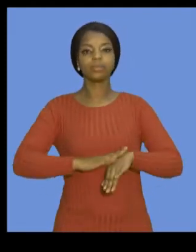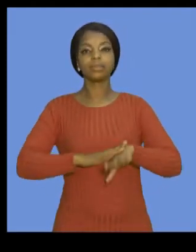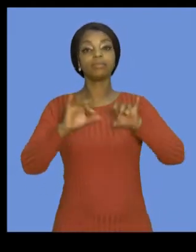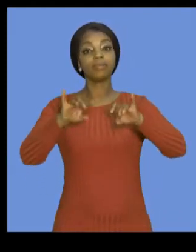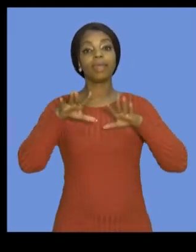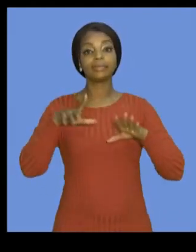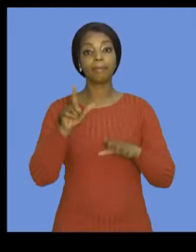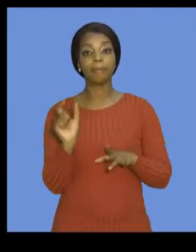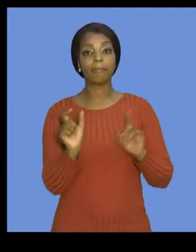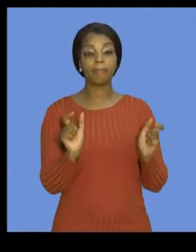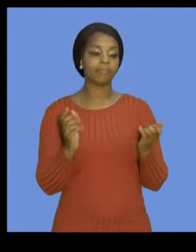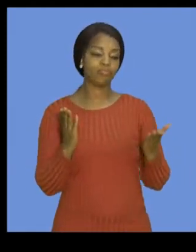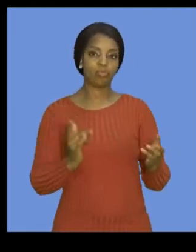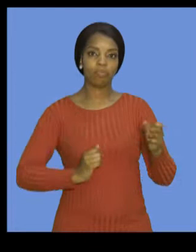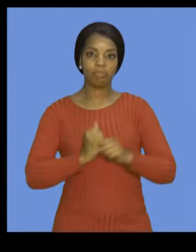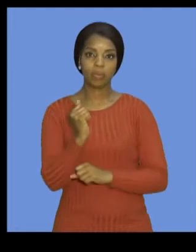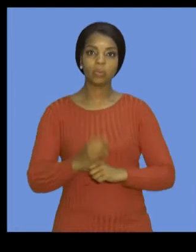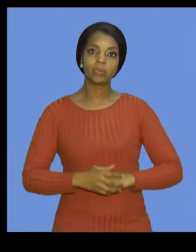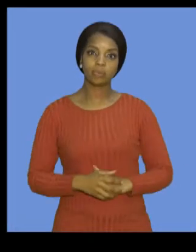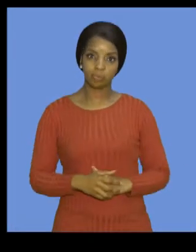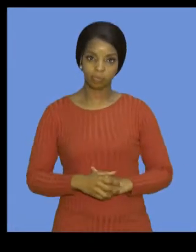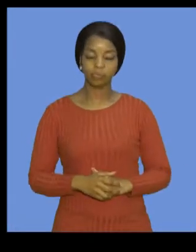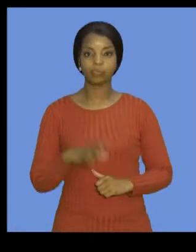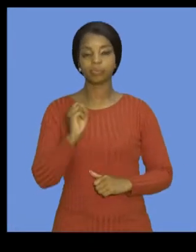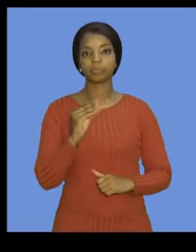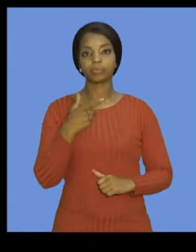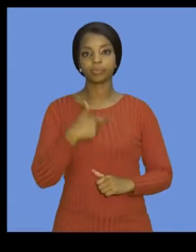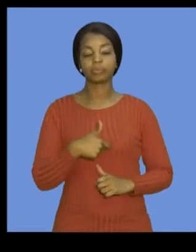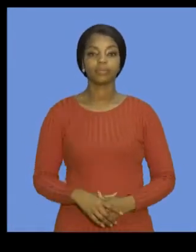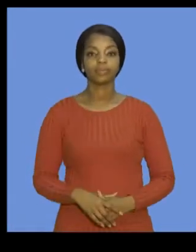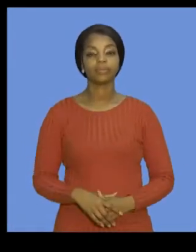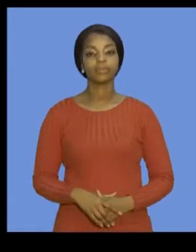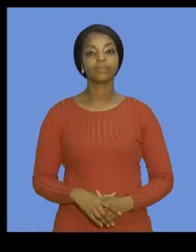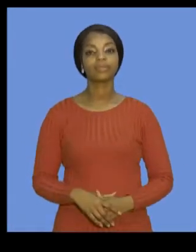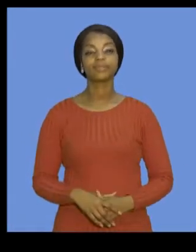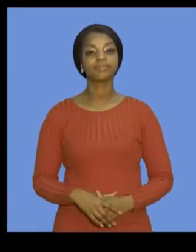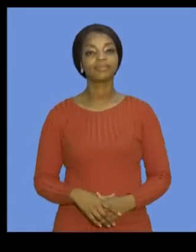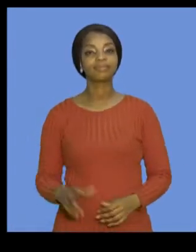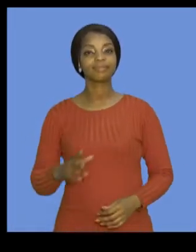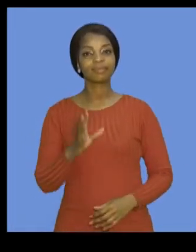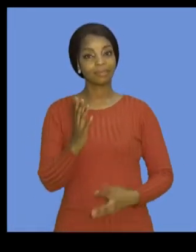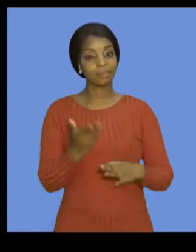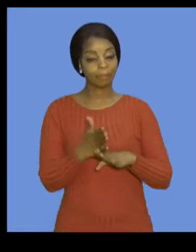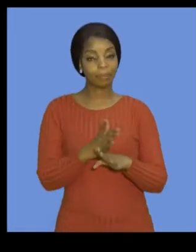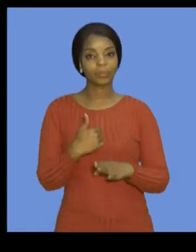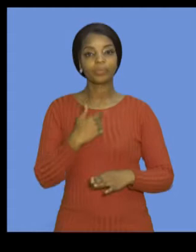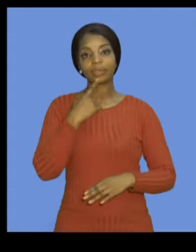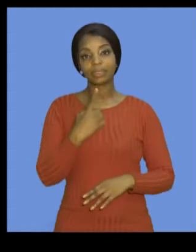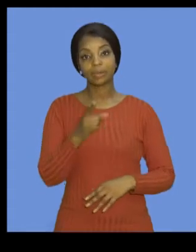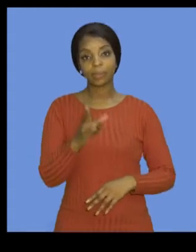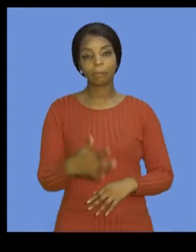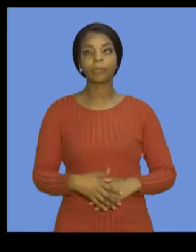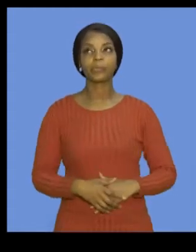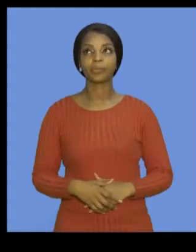and not really simple interest, decay, or anything like that. Okay, so as I've just said, guys, our main